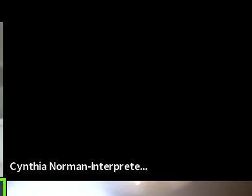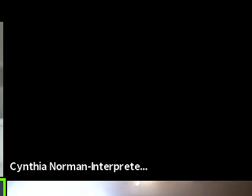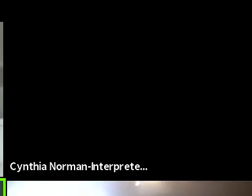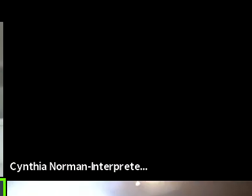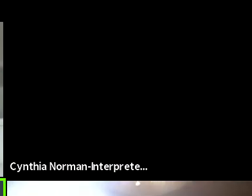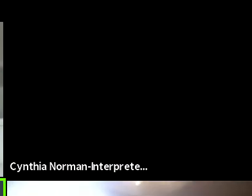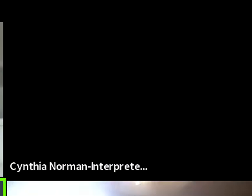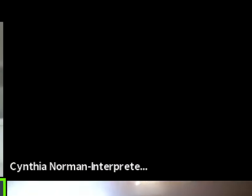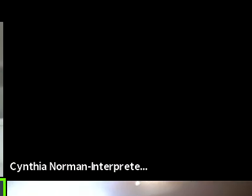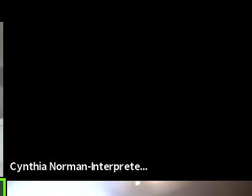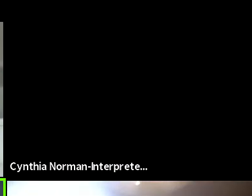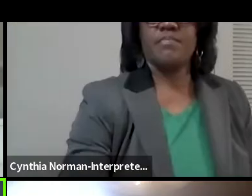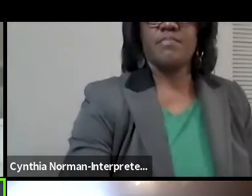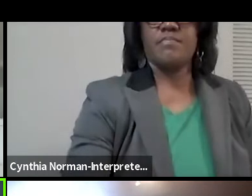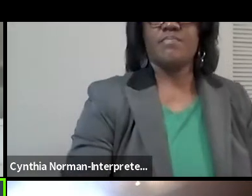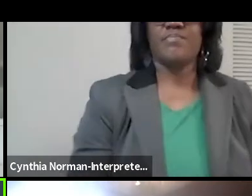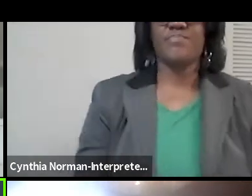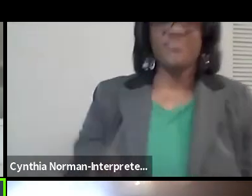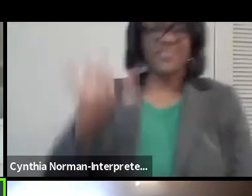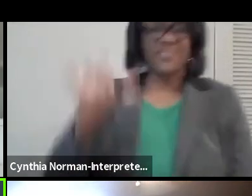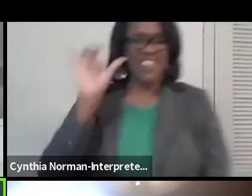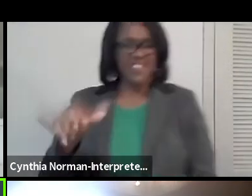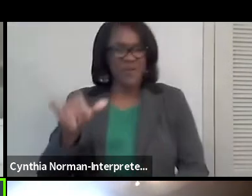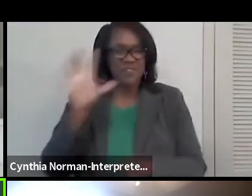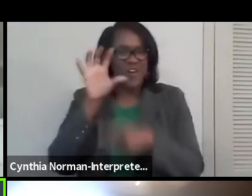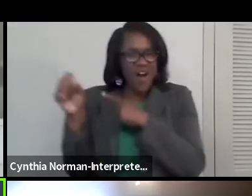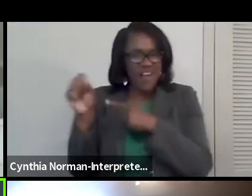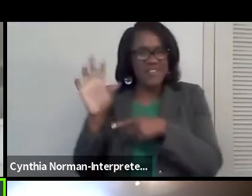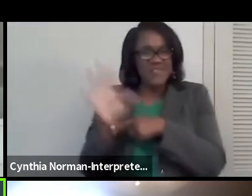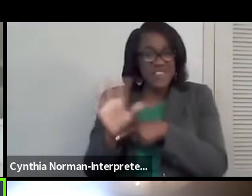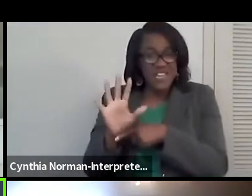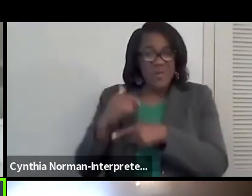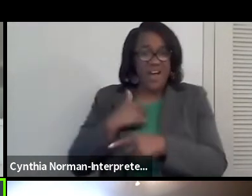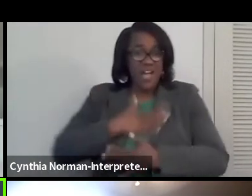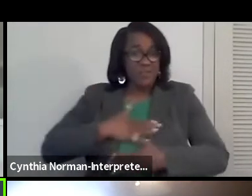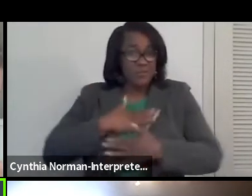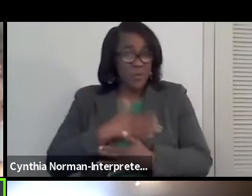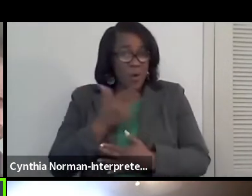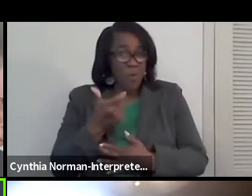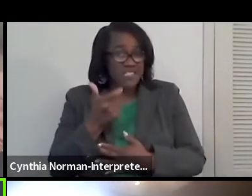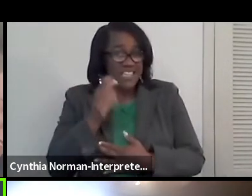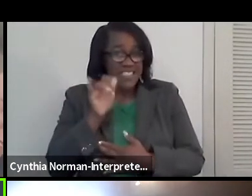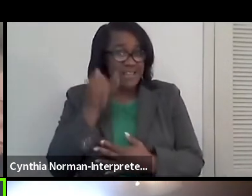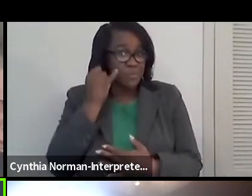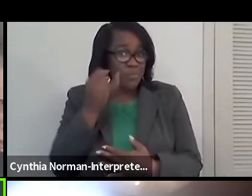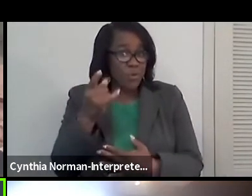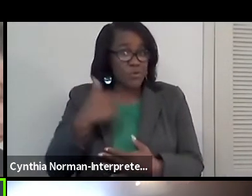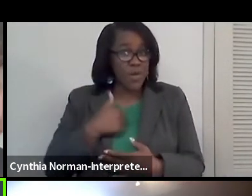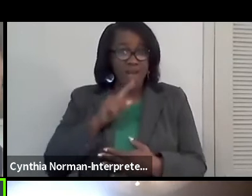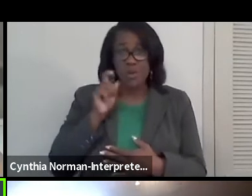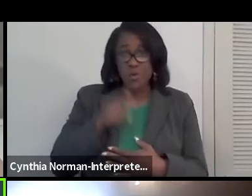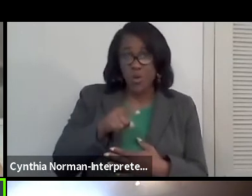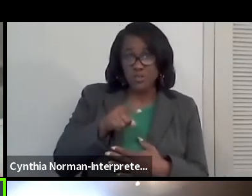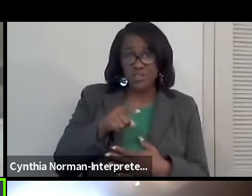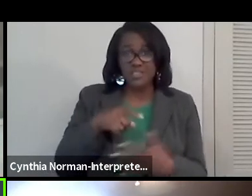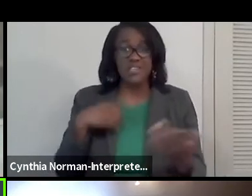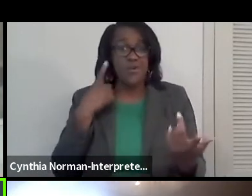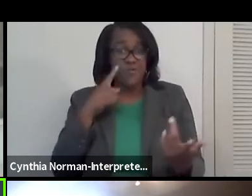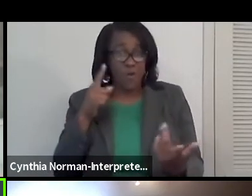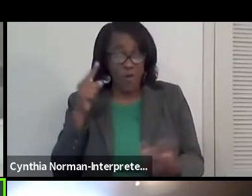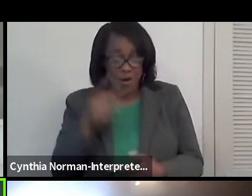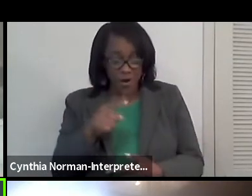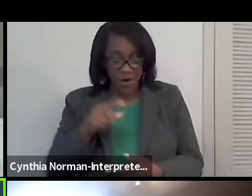That was an awesome video. I really enjoyed watching it. And if you guys have any questions for Anastasia Siaya, then